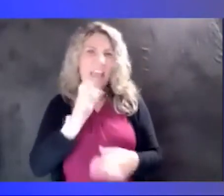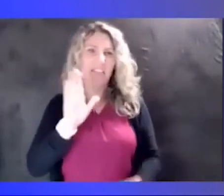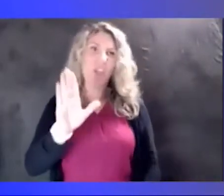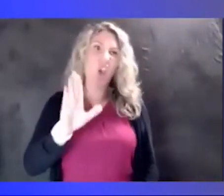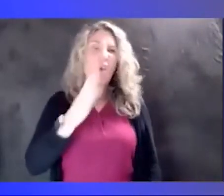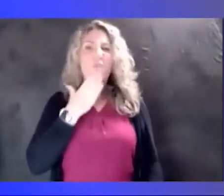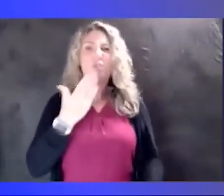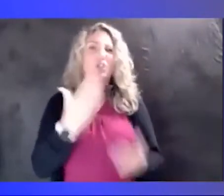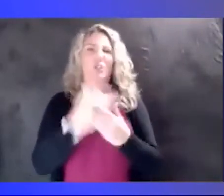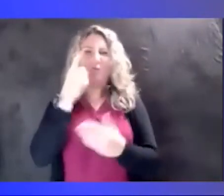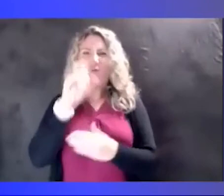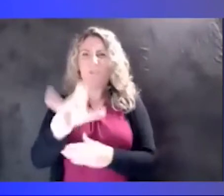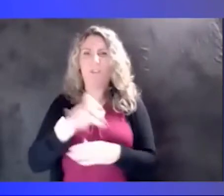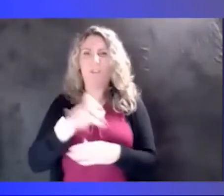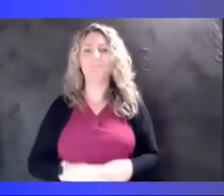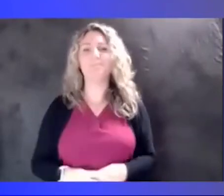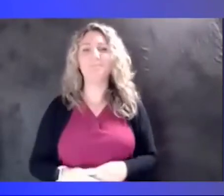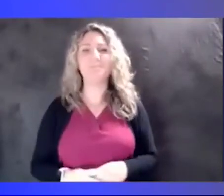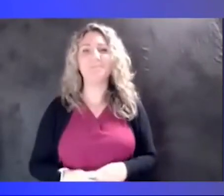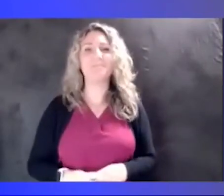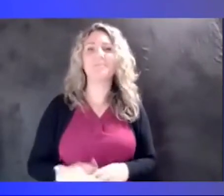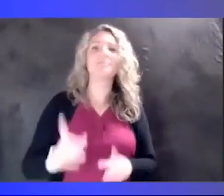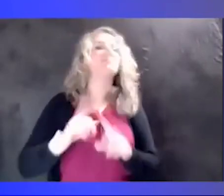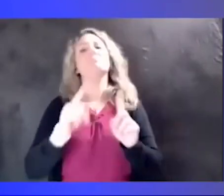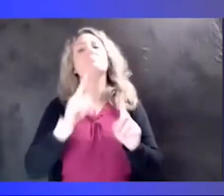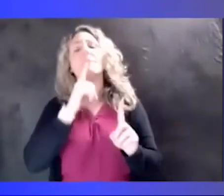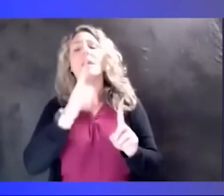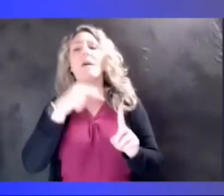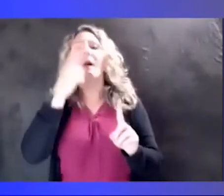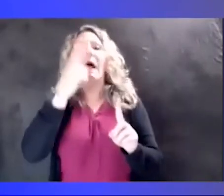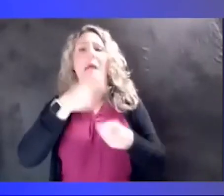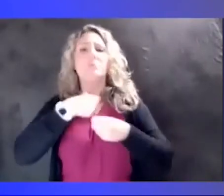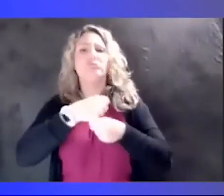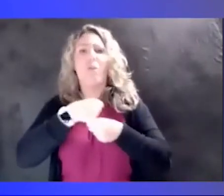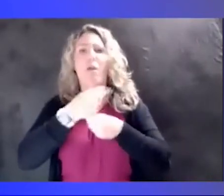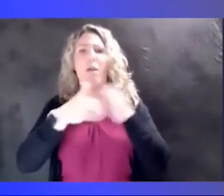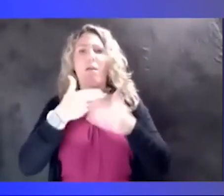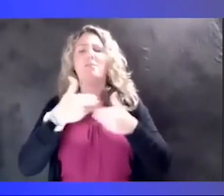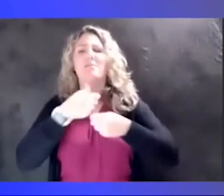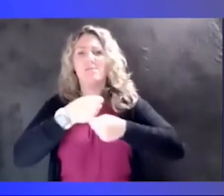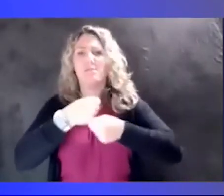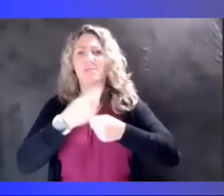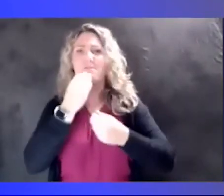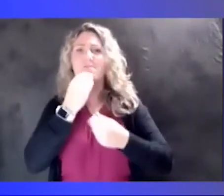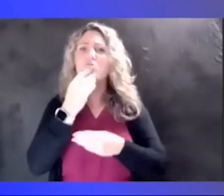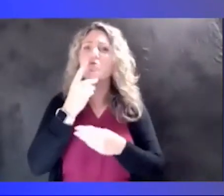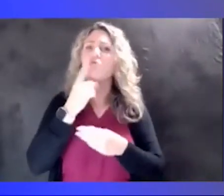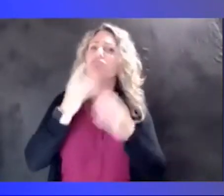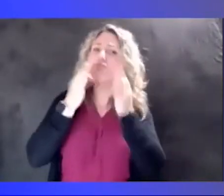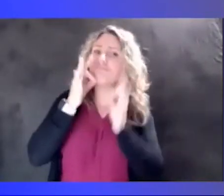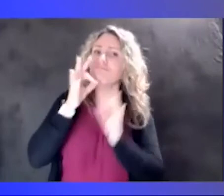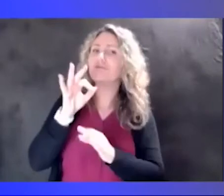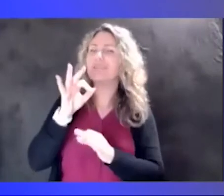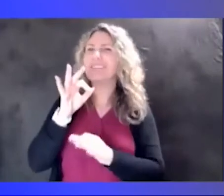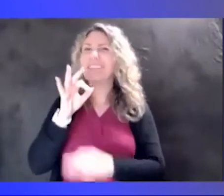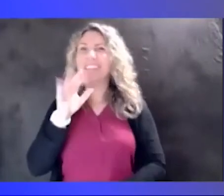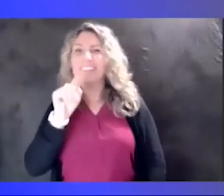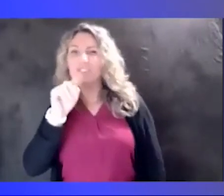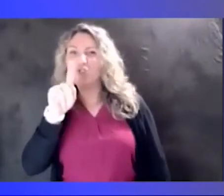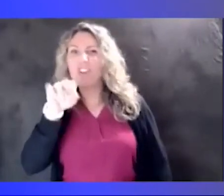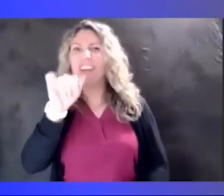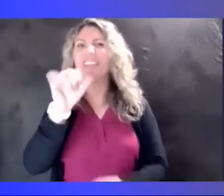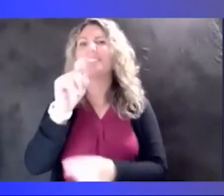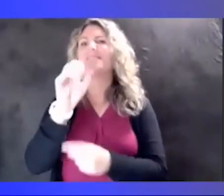But watching the highly processed foods, the junk foods, the treats, what is the focus on your diet? I really encourage you to be